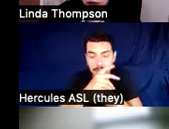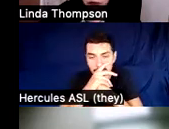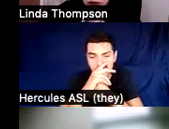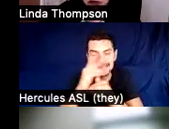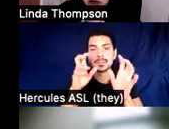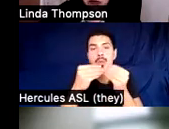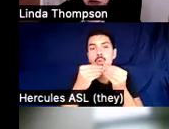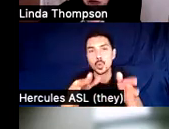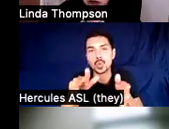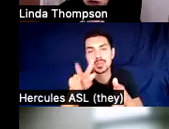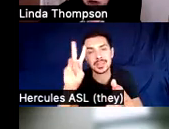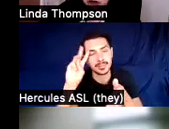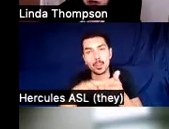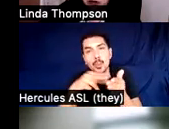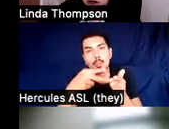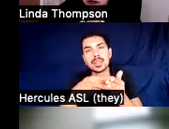doing.